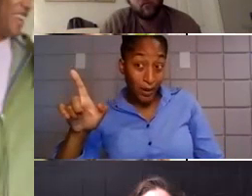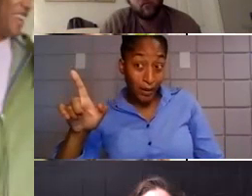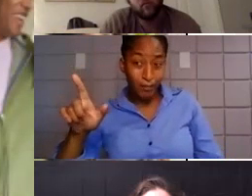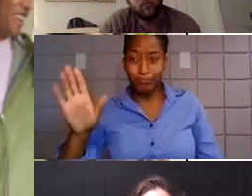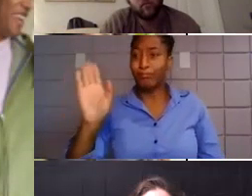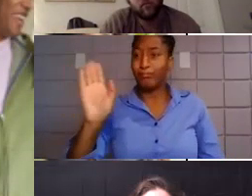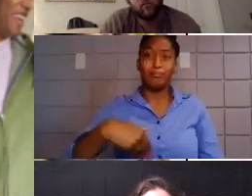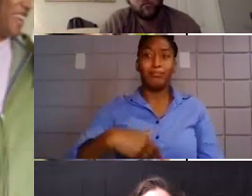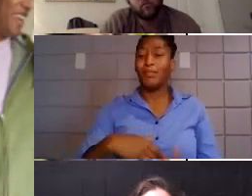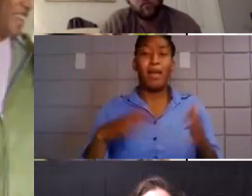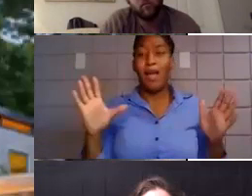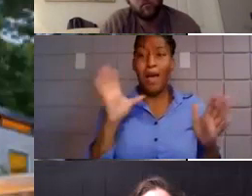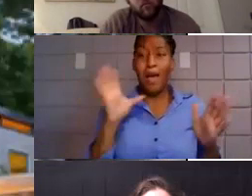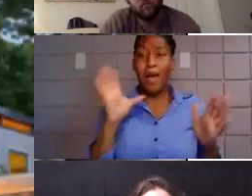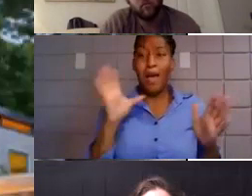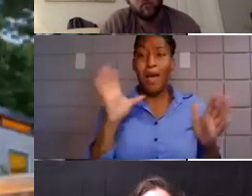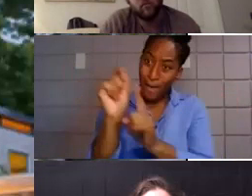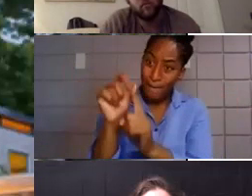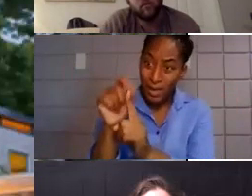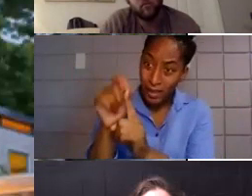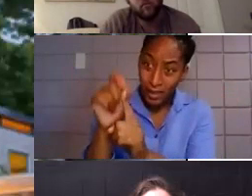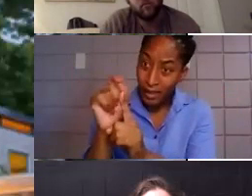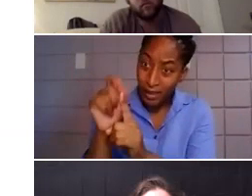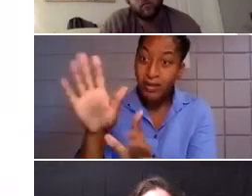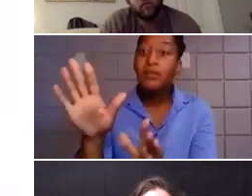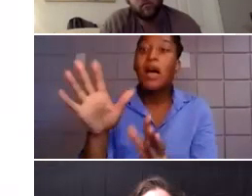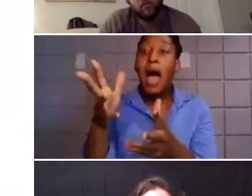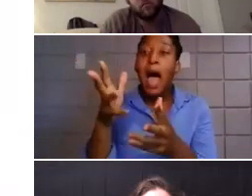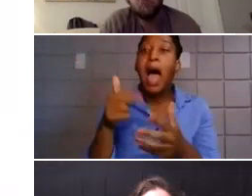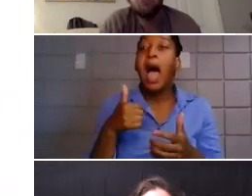all. What I'm more interested in is,